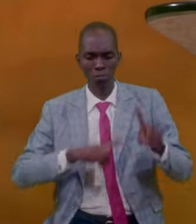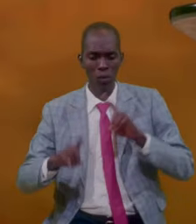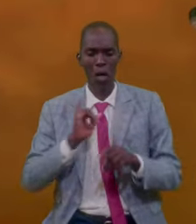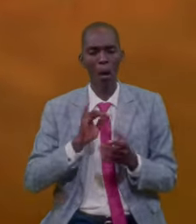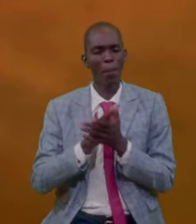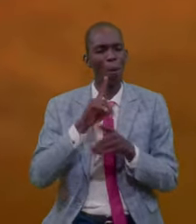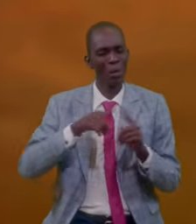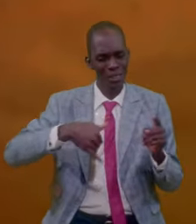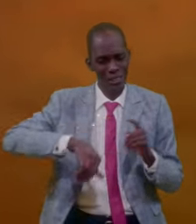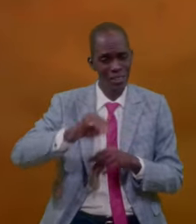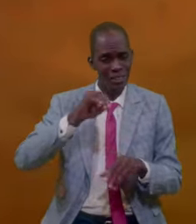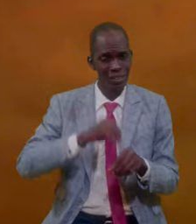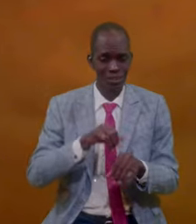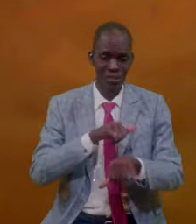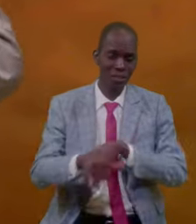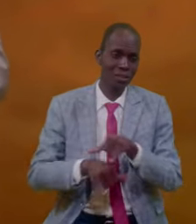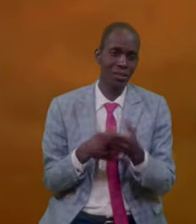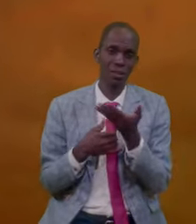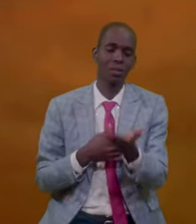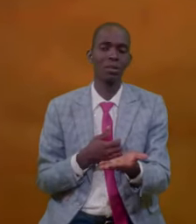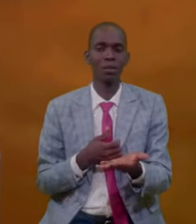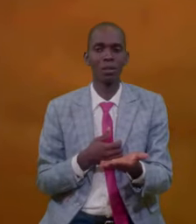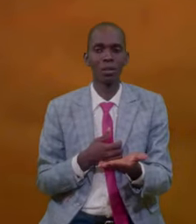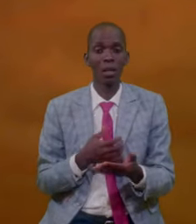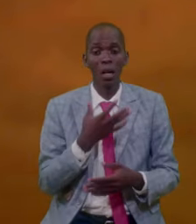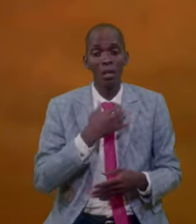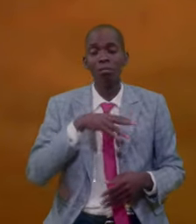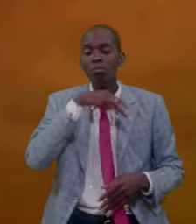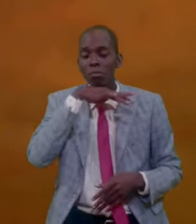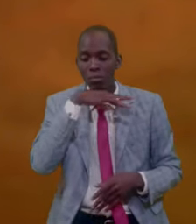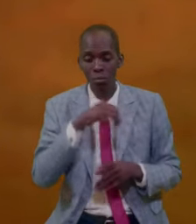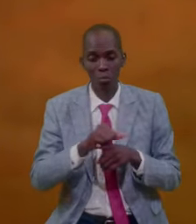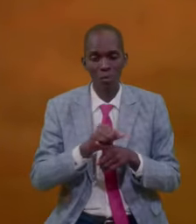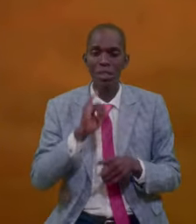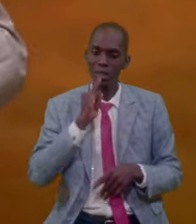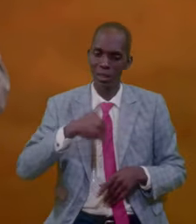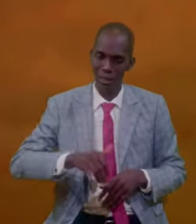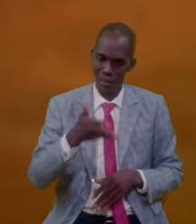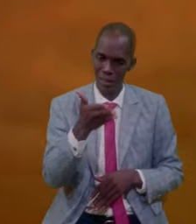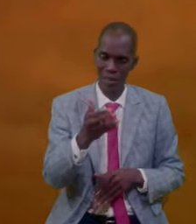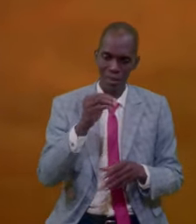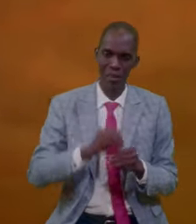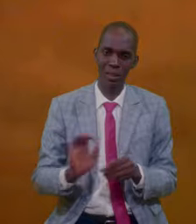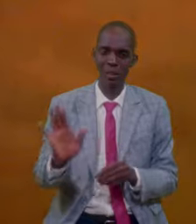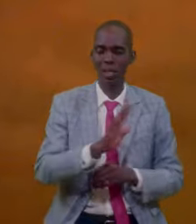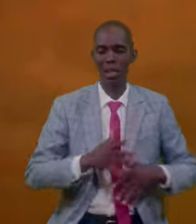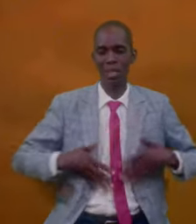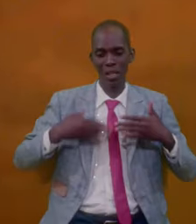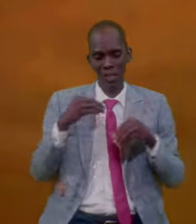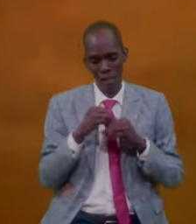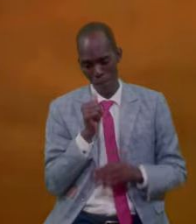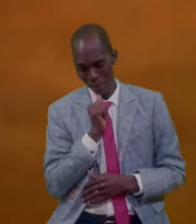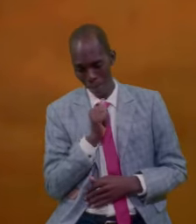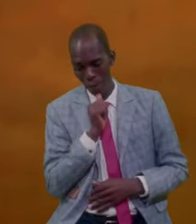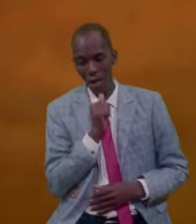them, I believe, I believe. And the defilement was still in their lives, in the private. And yet they